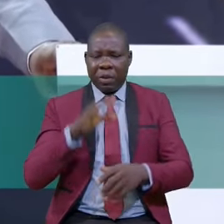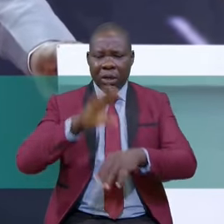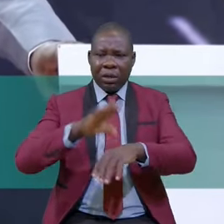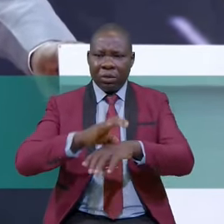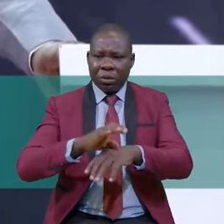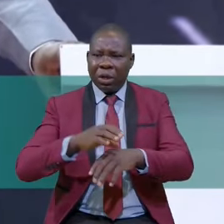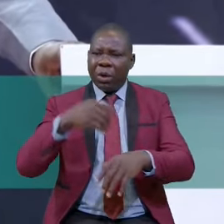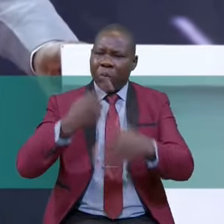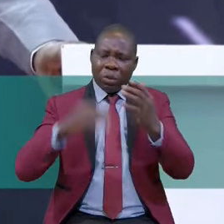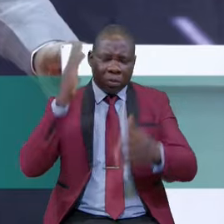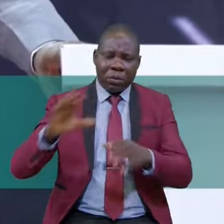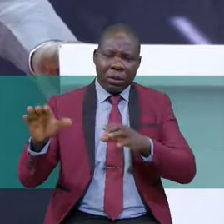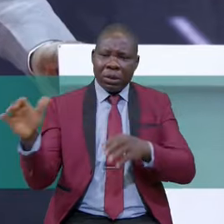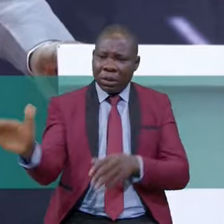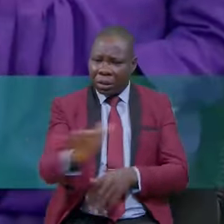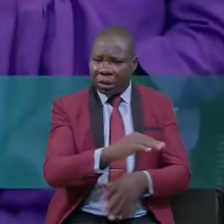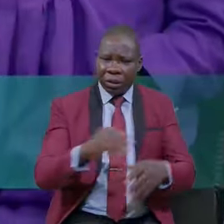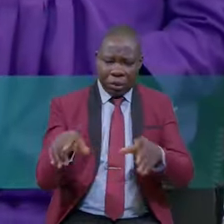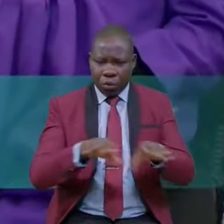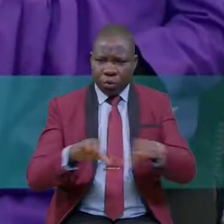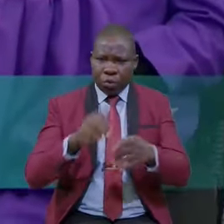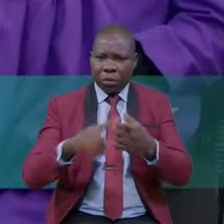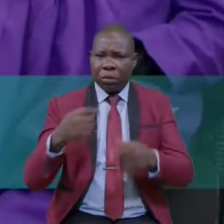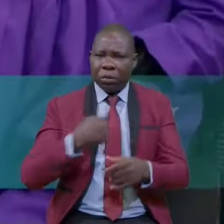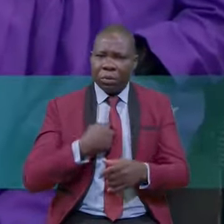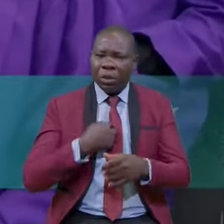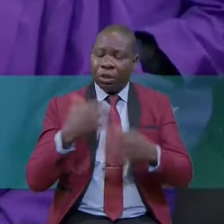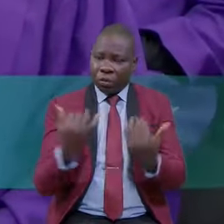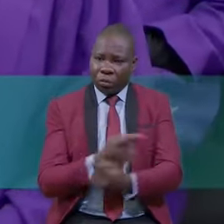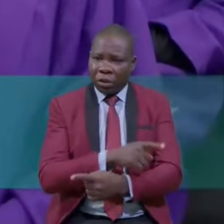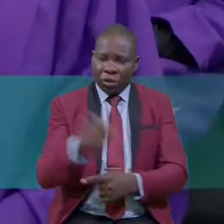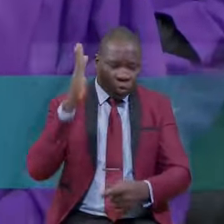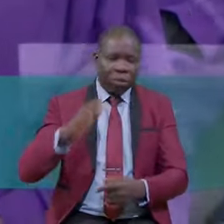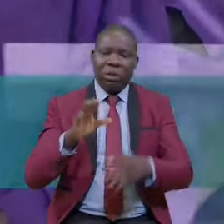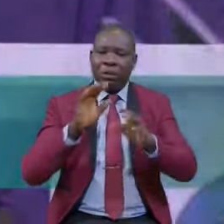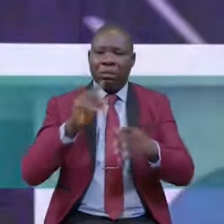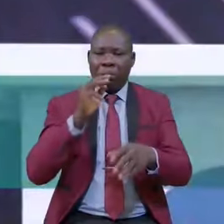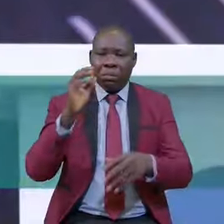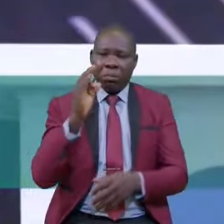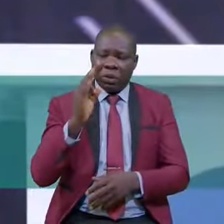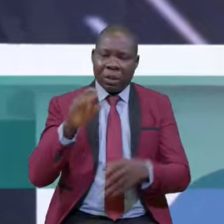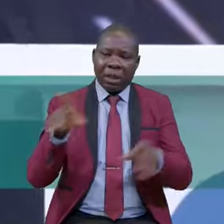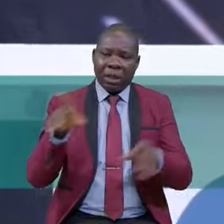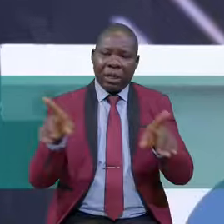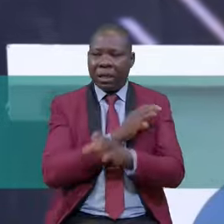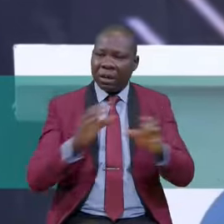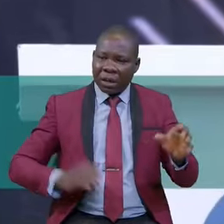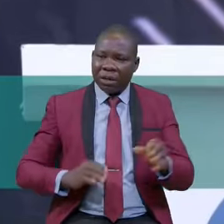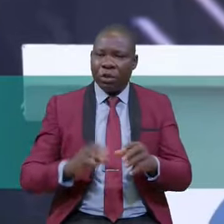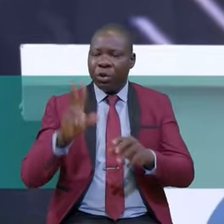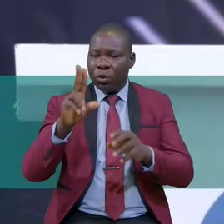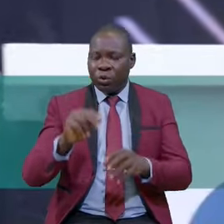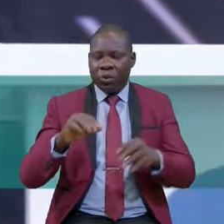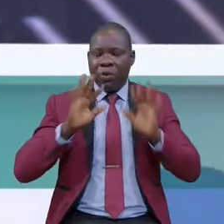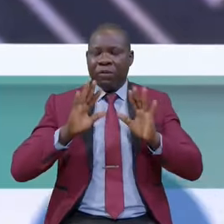Christ. No fear, sans crainte, no favor, sans faveur. Number two, your ministry will focus